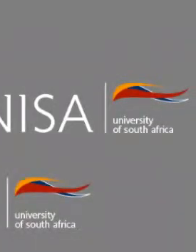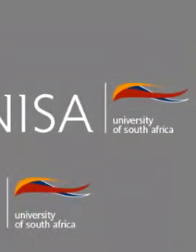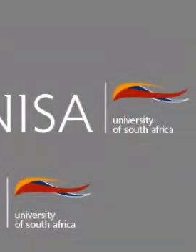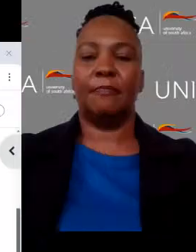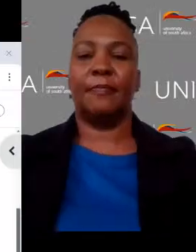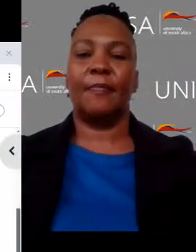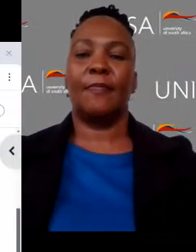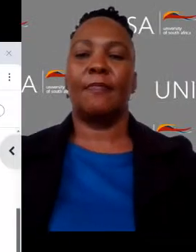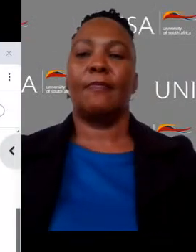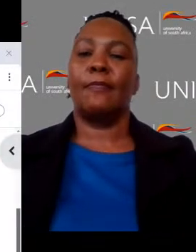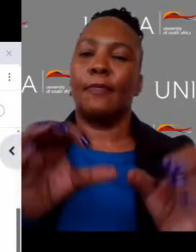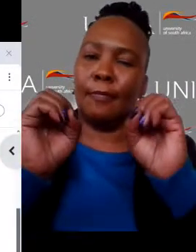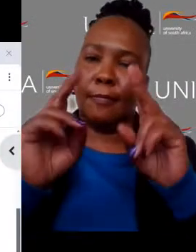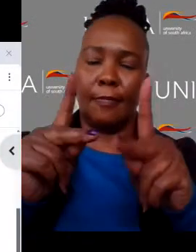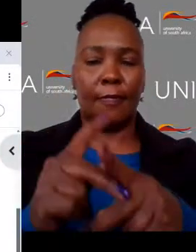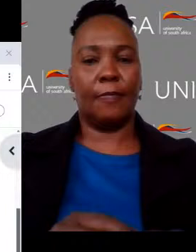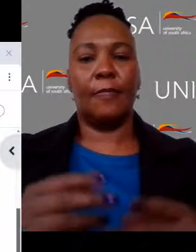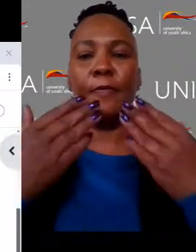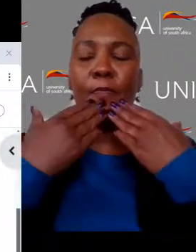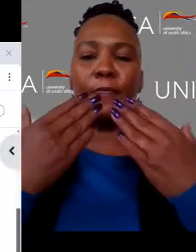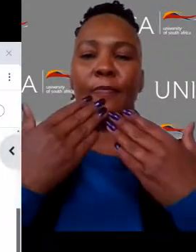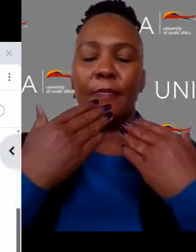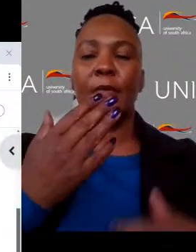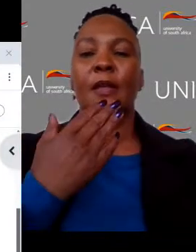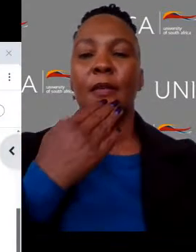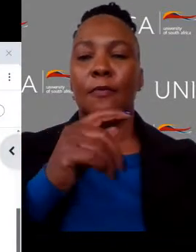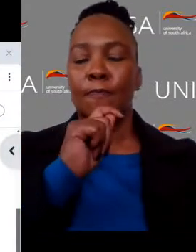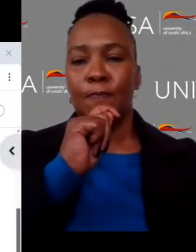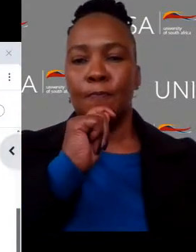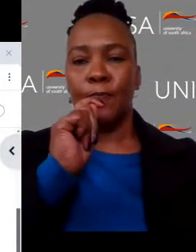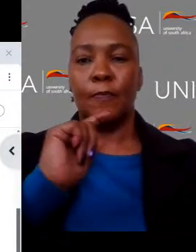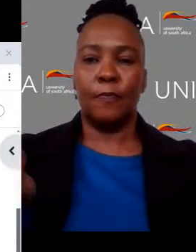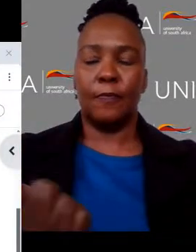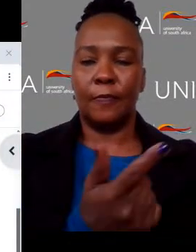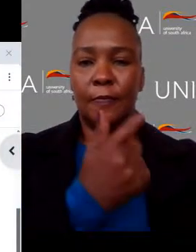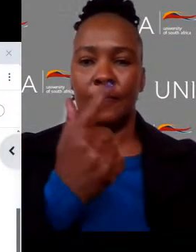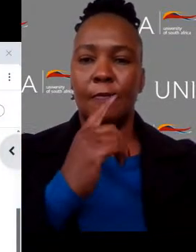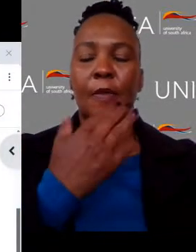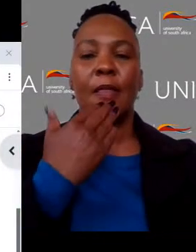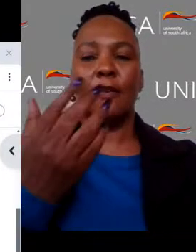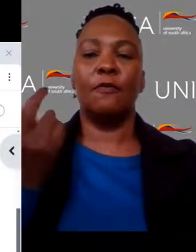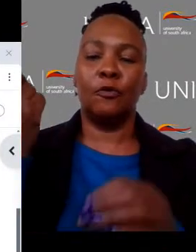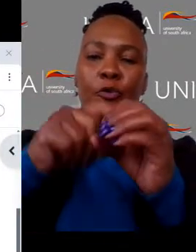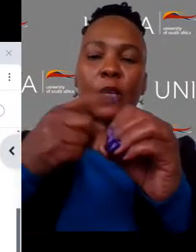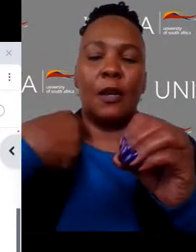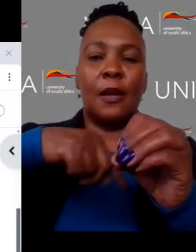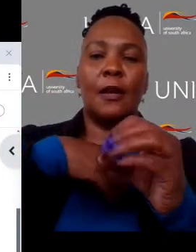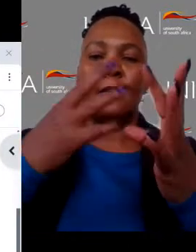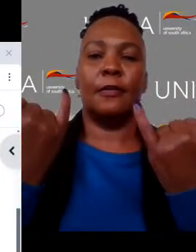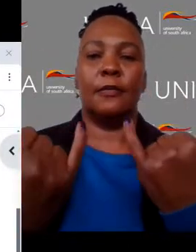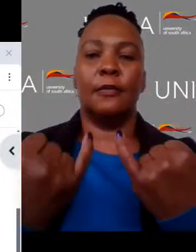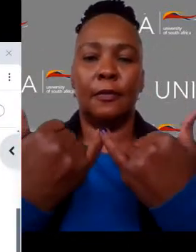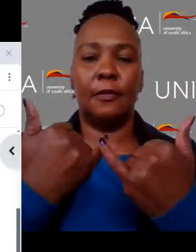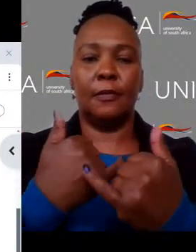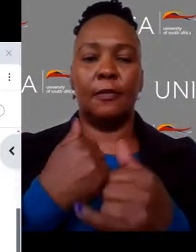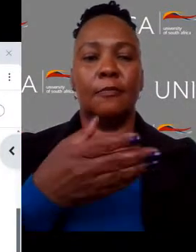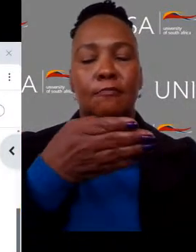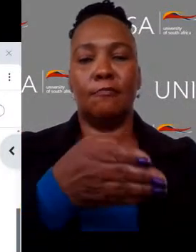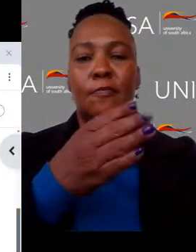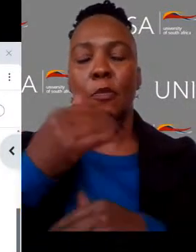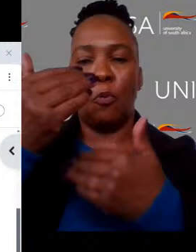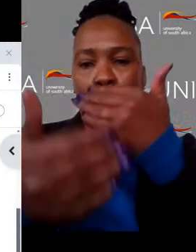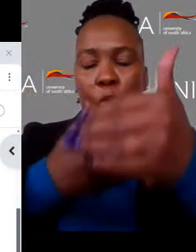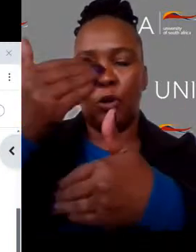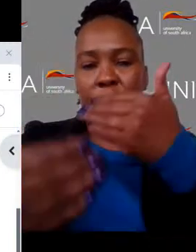All right, good morning, Richard, and good morning, colleagues and students. Thank you for joining us today. All right, so as Richard said, I'm now going to